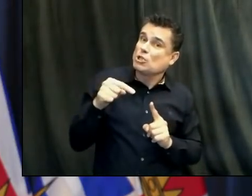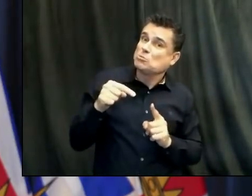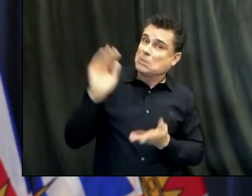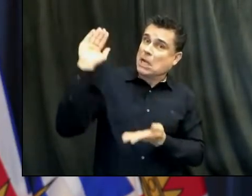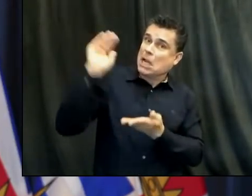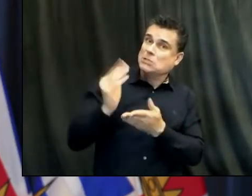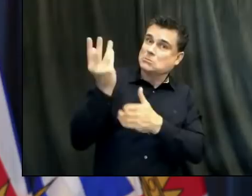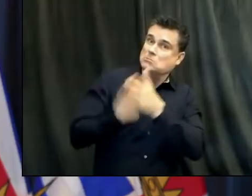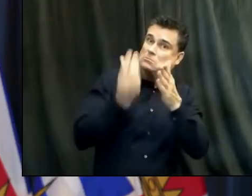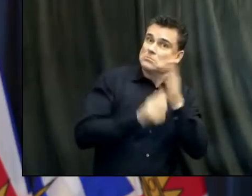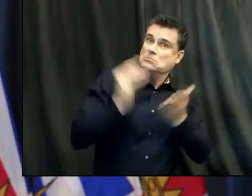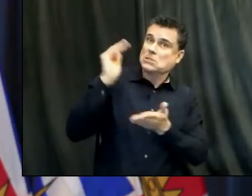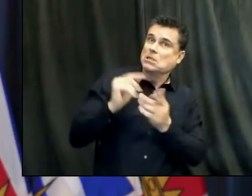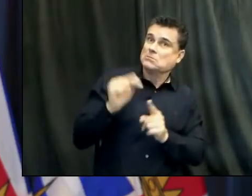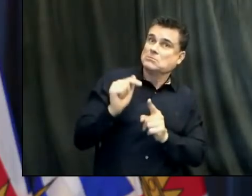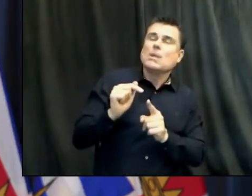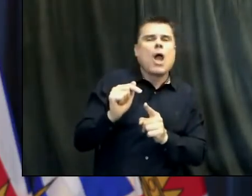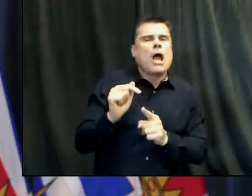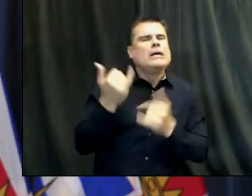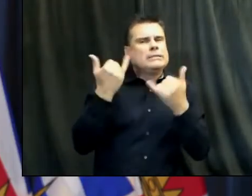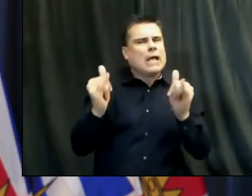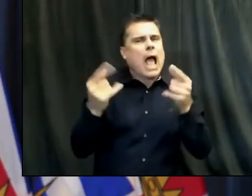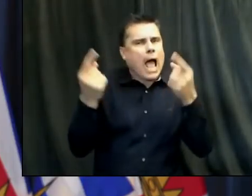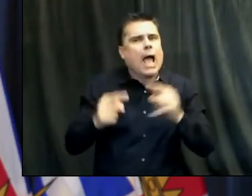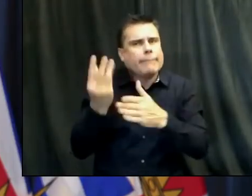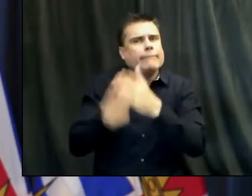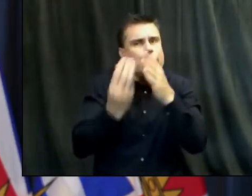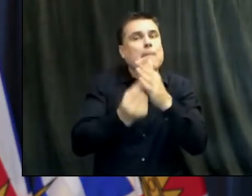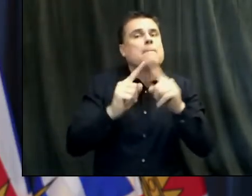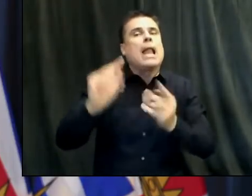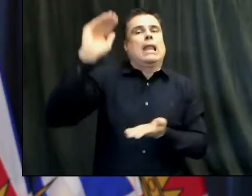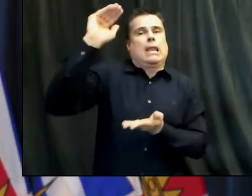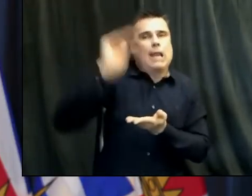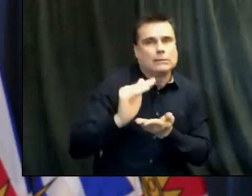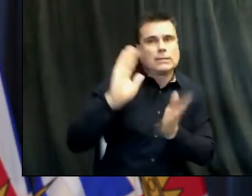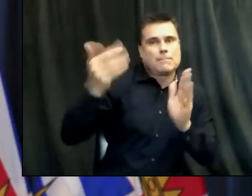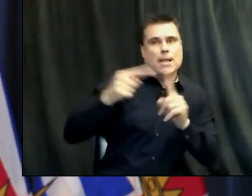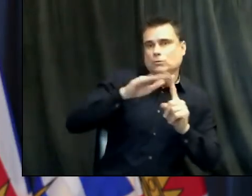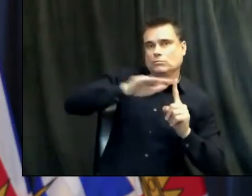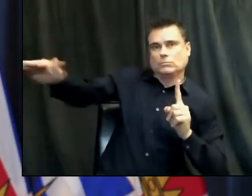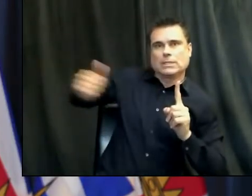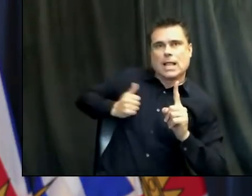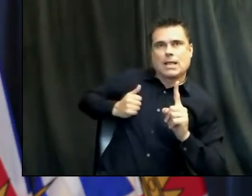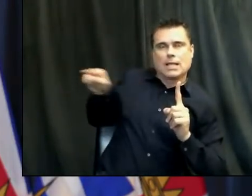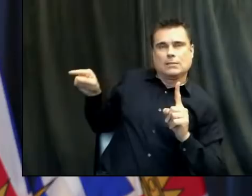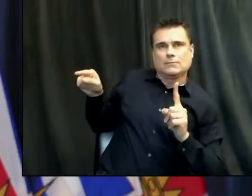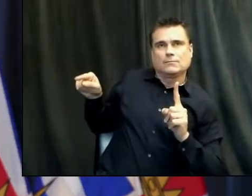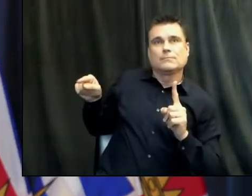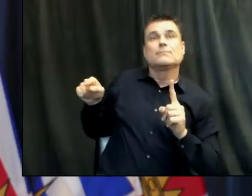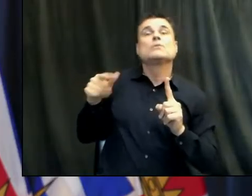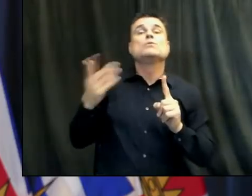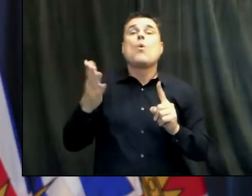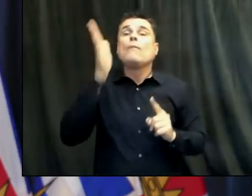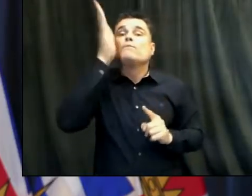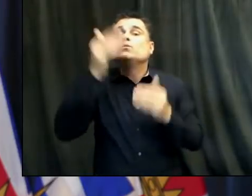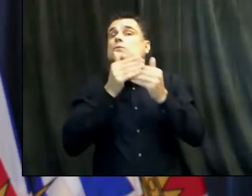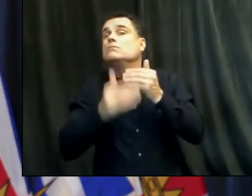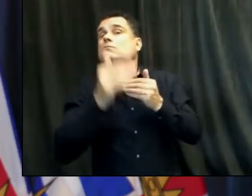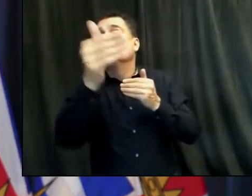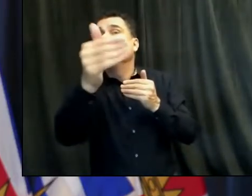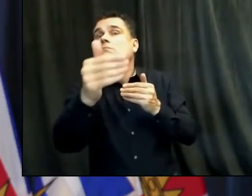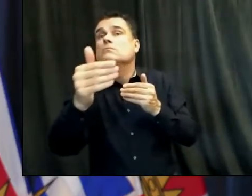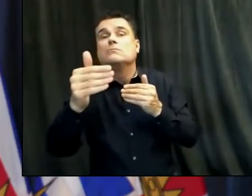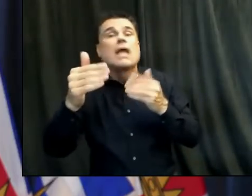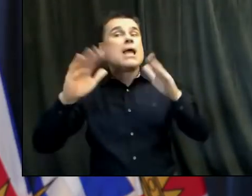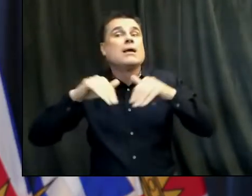the key to success, the key to continuing success, is to contribute, to follow the guidance and the